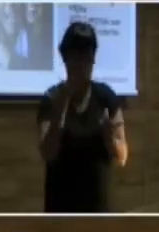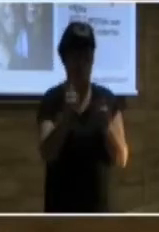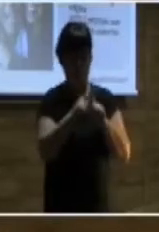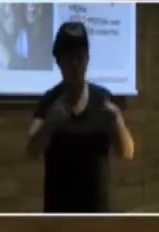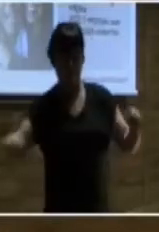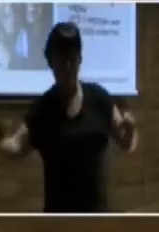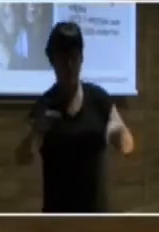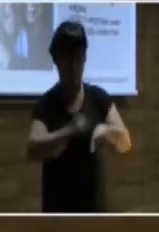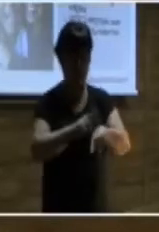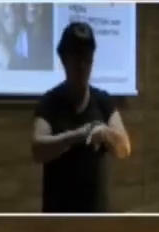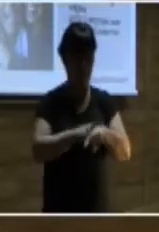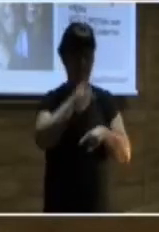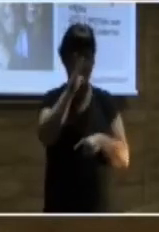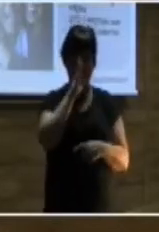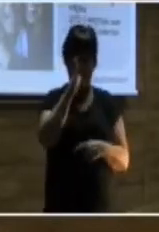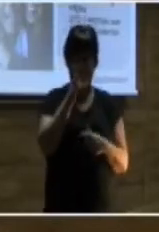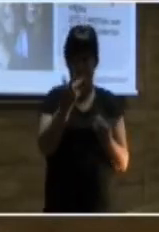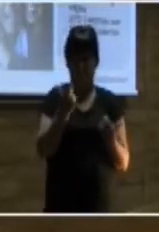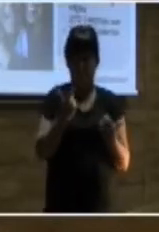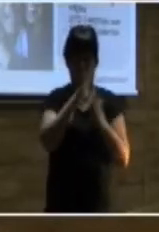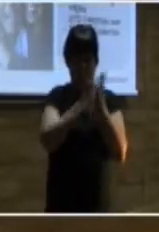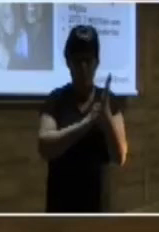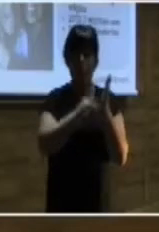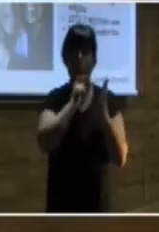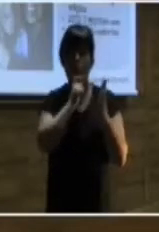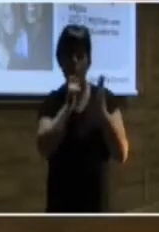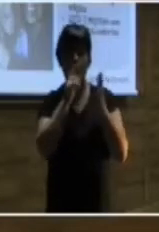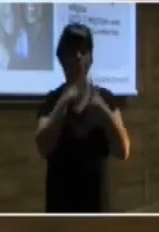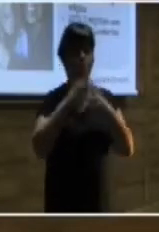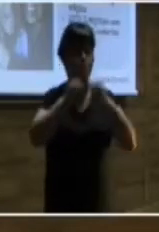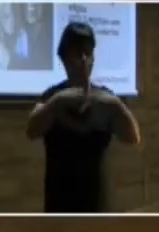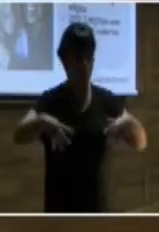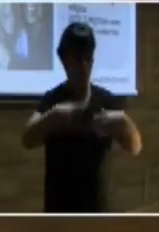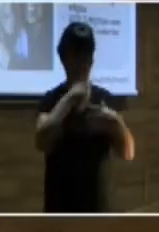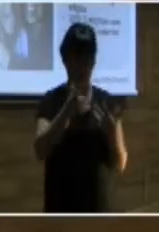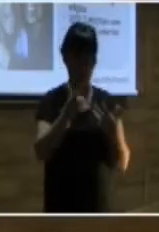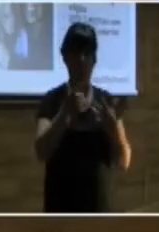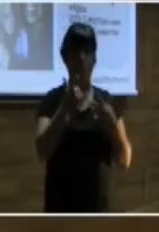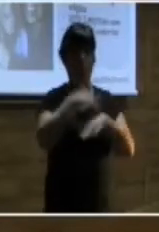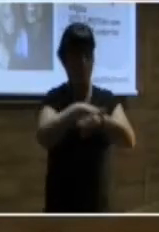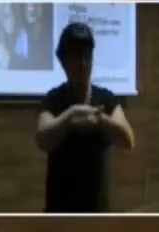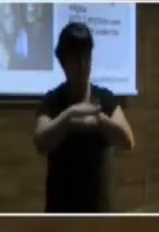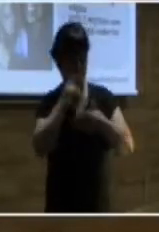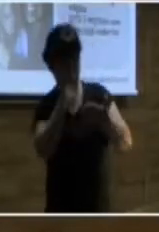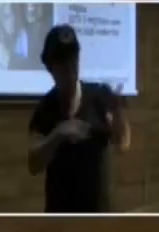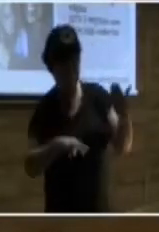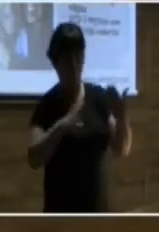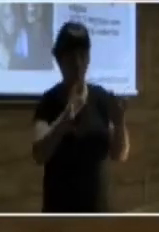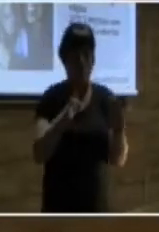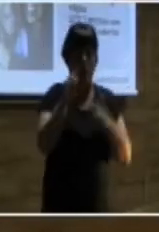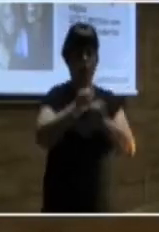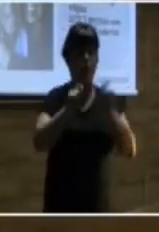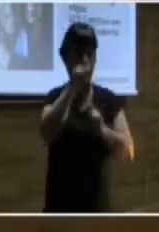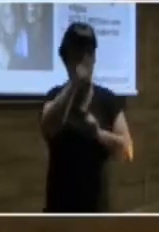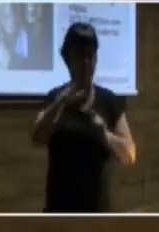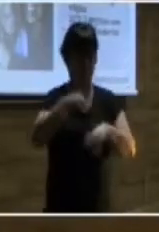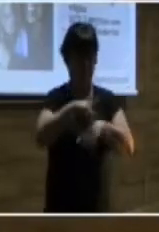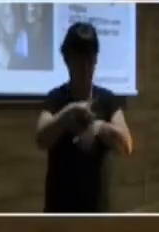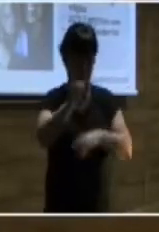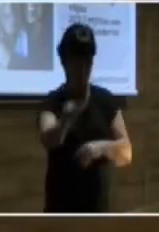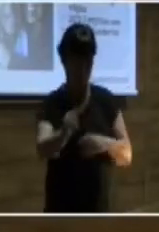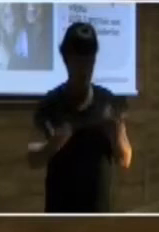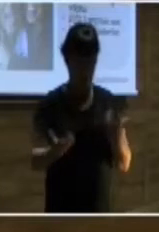with dementia. The 2014 report was on risk reduction, very interesting report on how, on